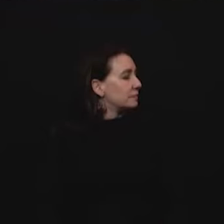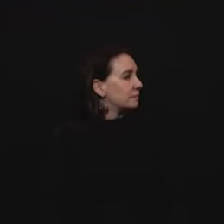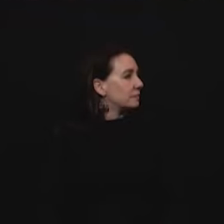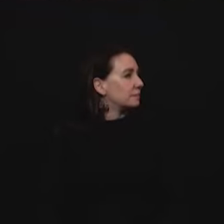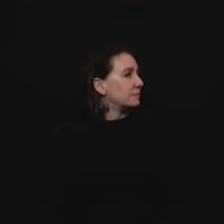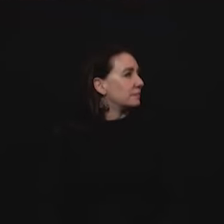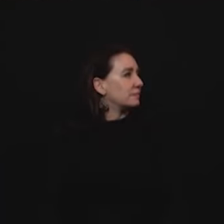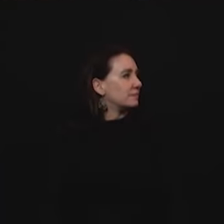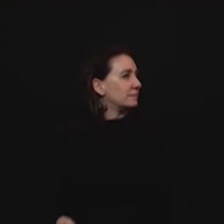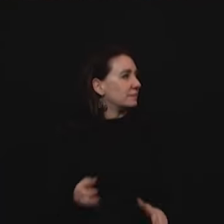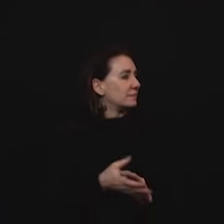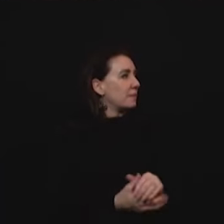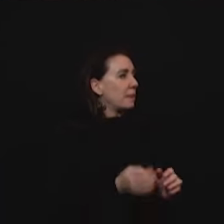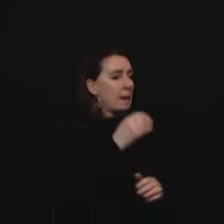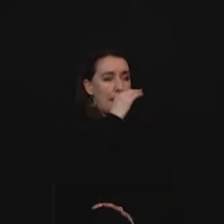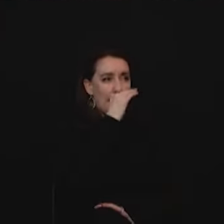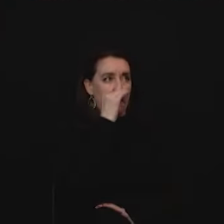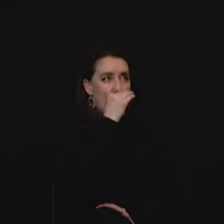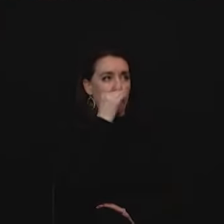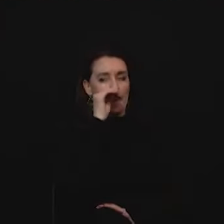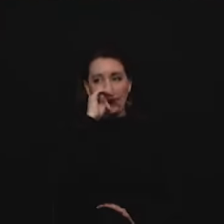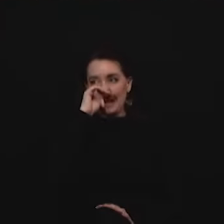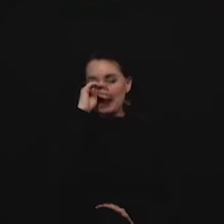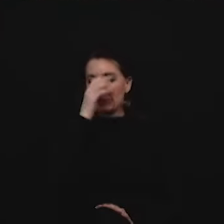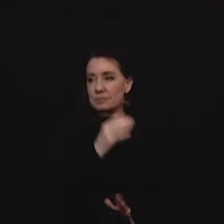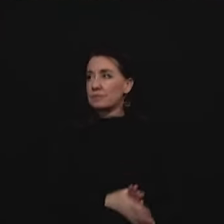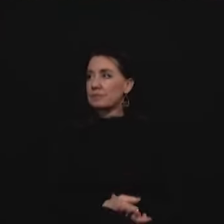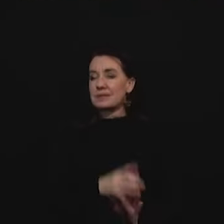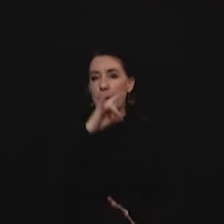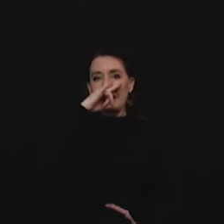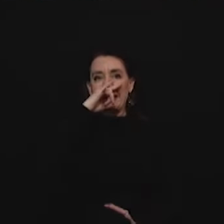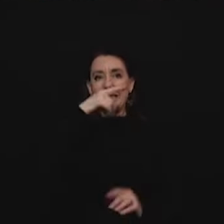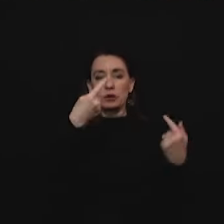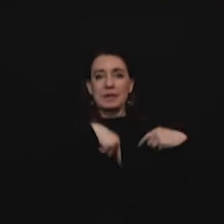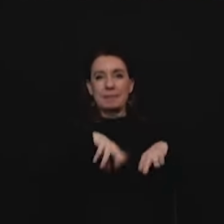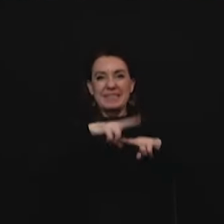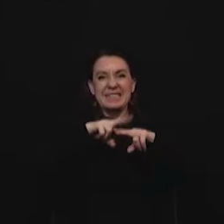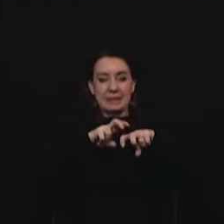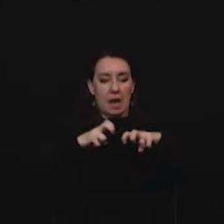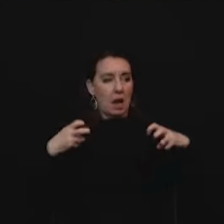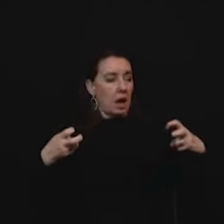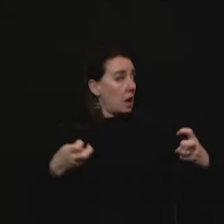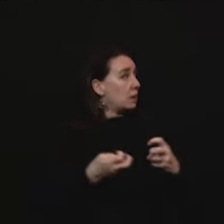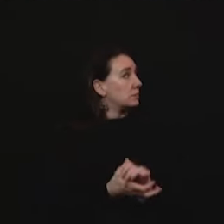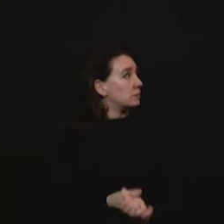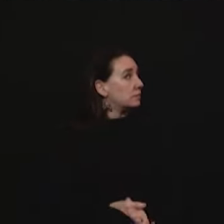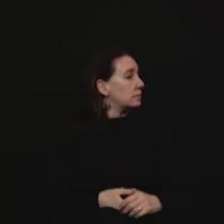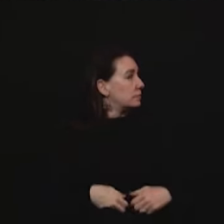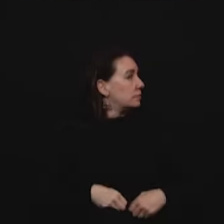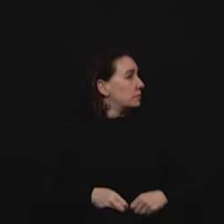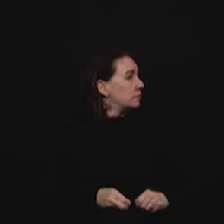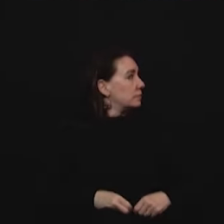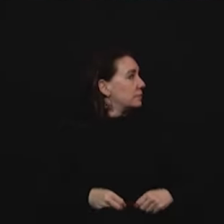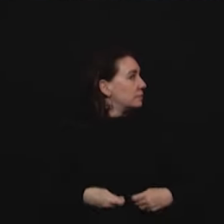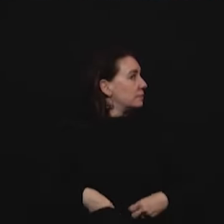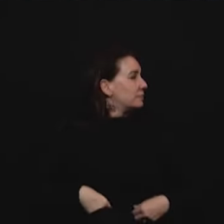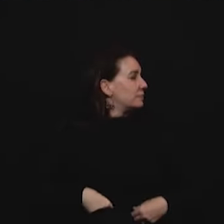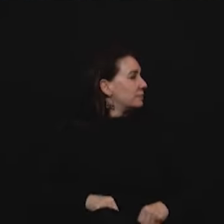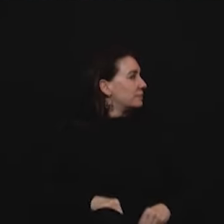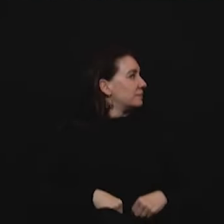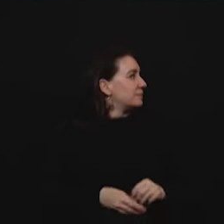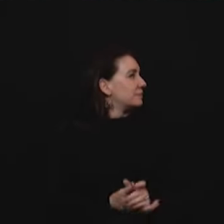steps. Right on the steps. Okay, grab a seat. Anyway, right in here, guys. We'll be right in here. Come on up. Come on up.